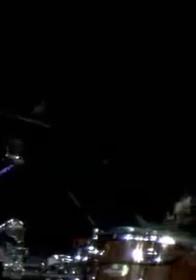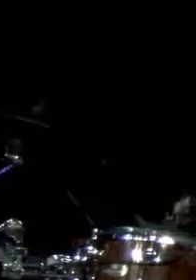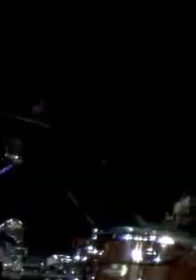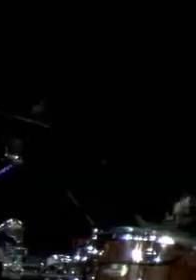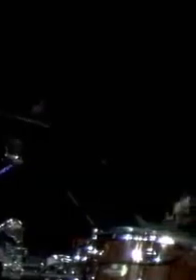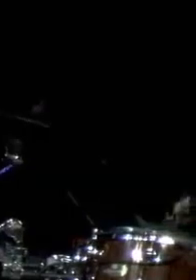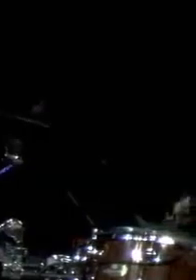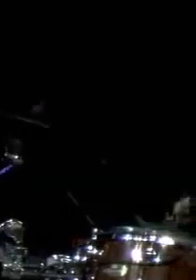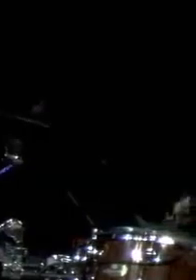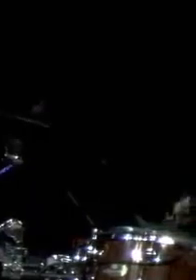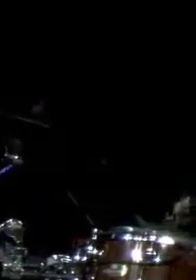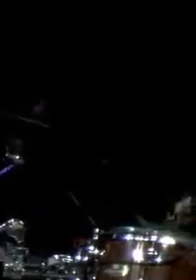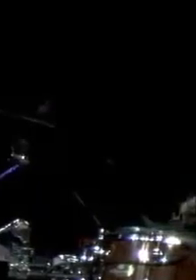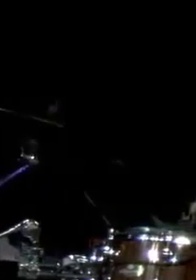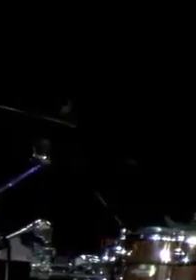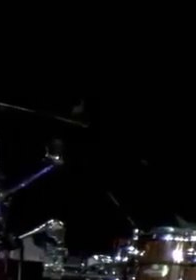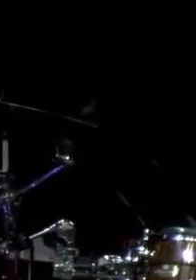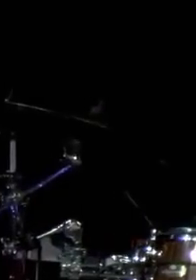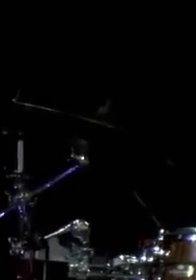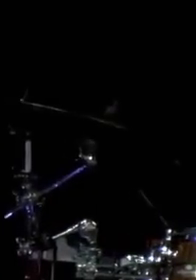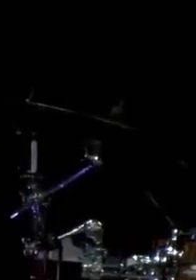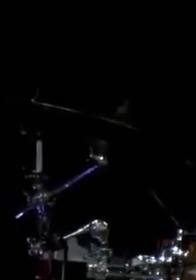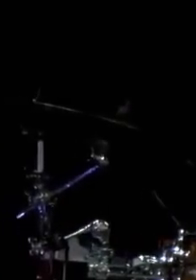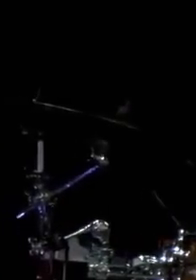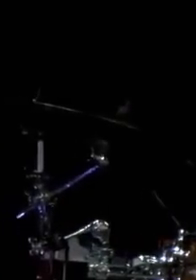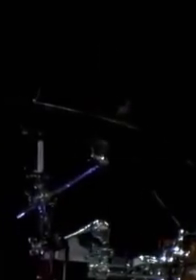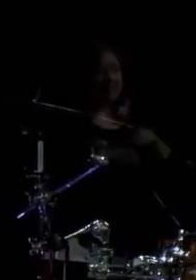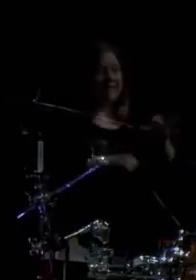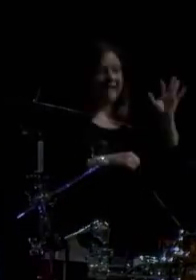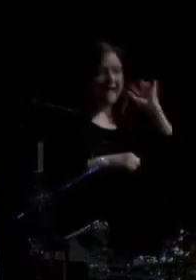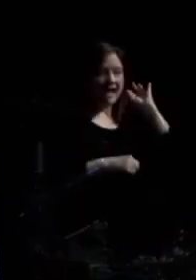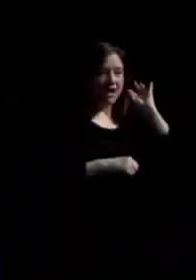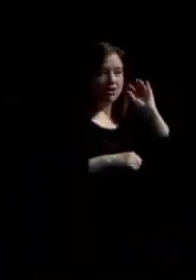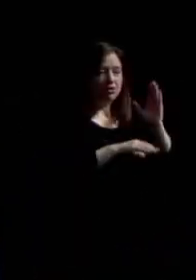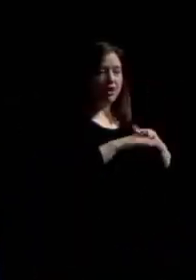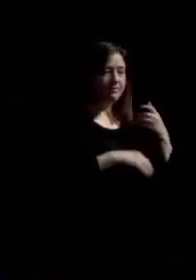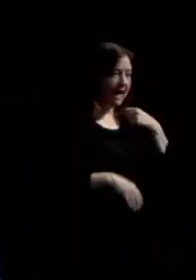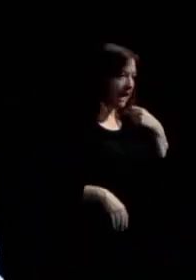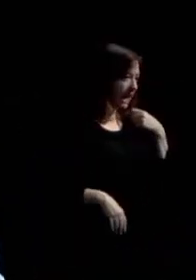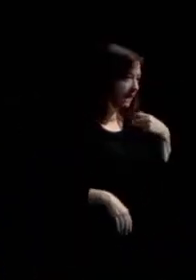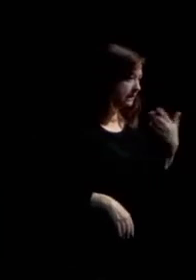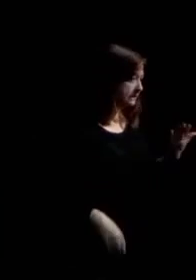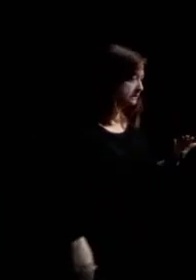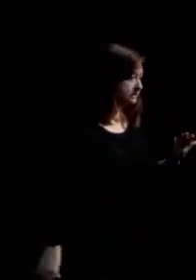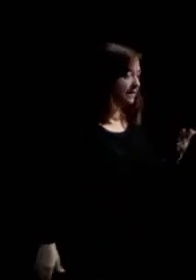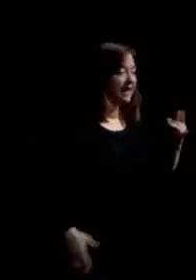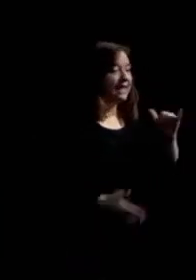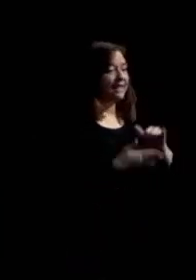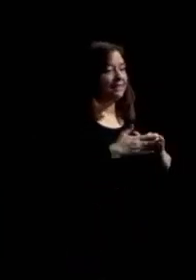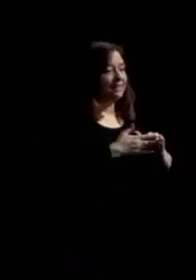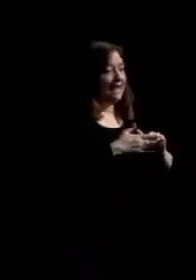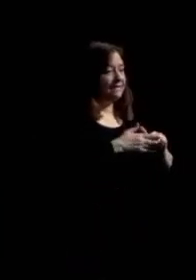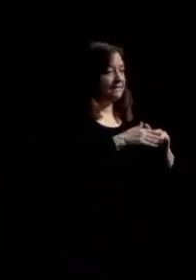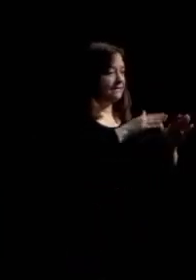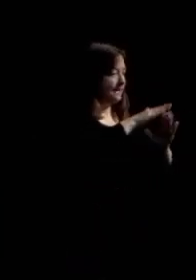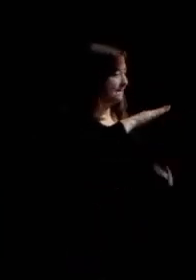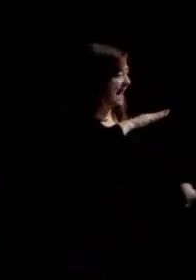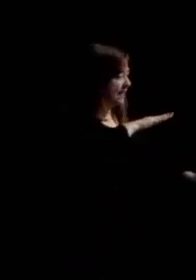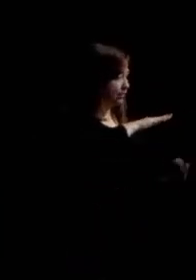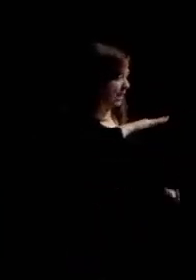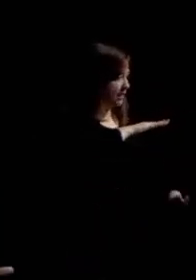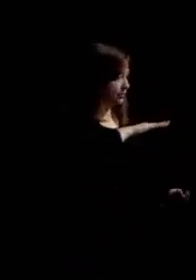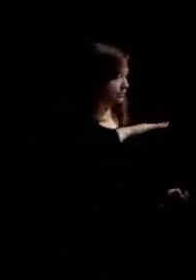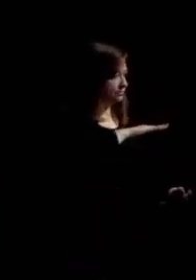I swear by Jerusalem, or I swear by the hairs on my head. That's the background to the text,